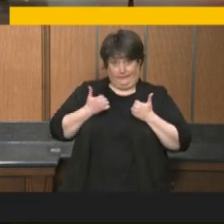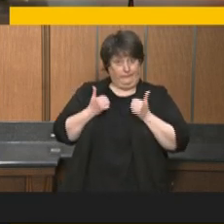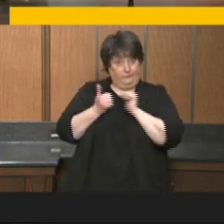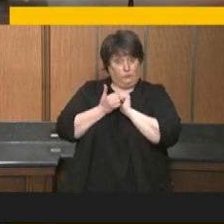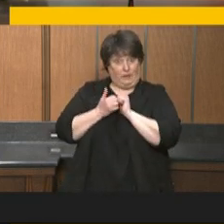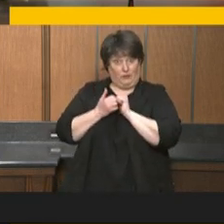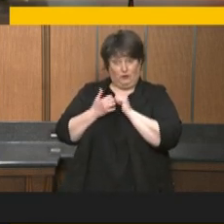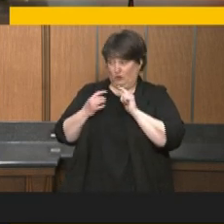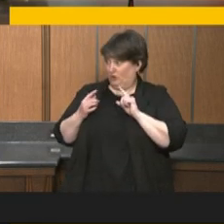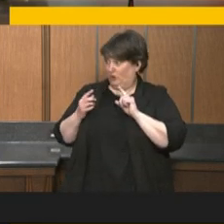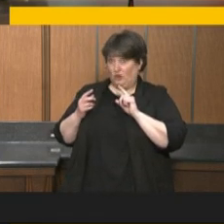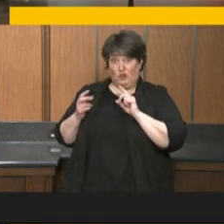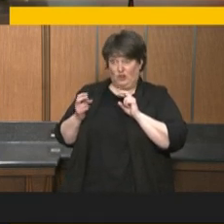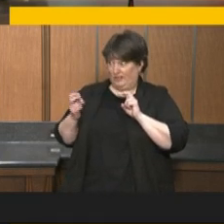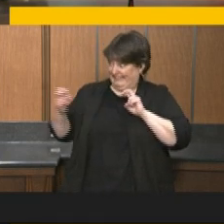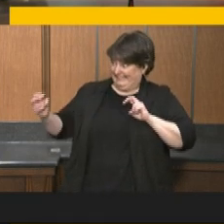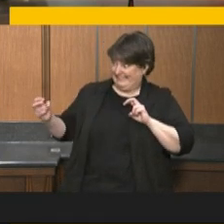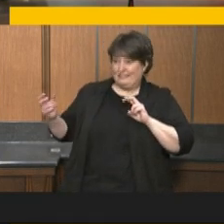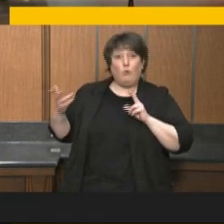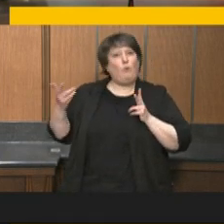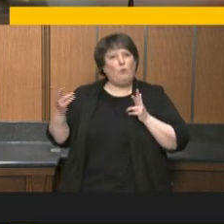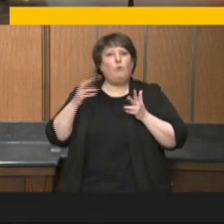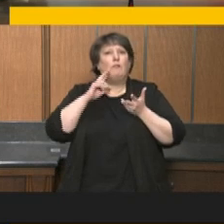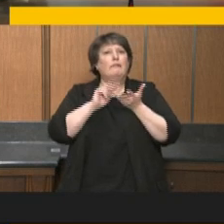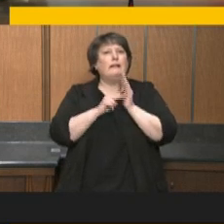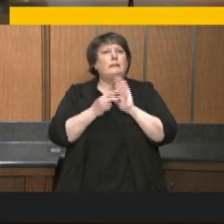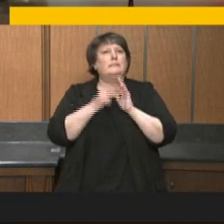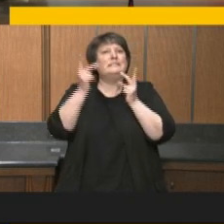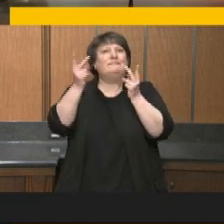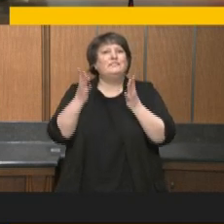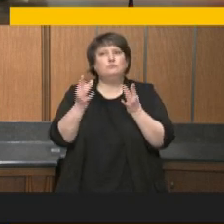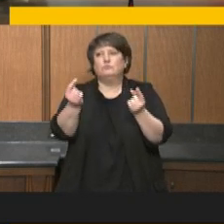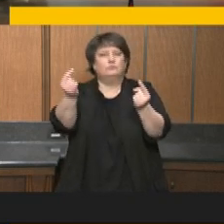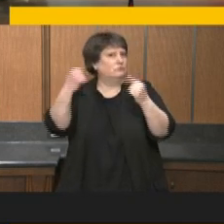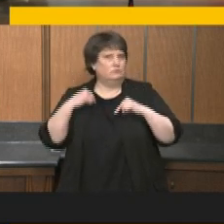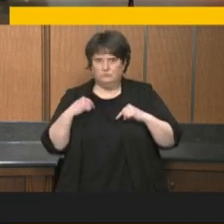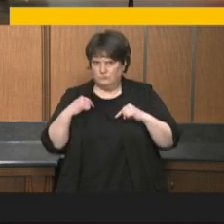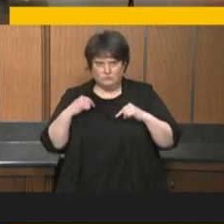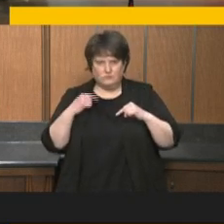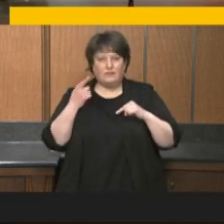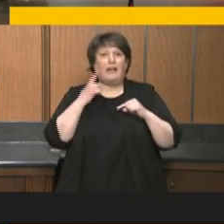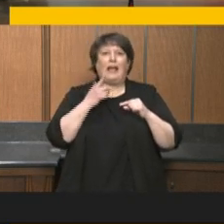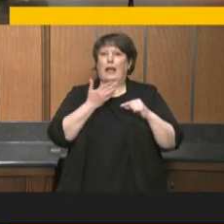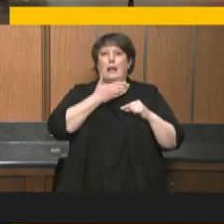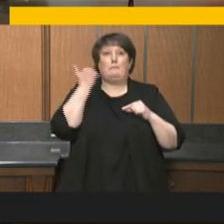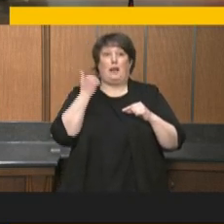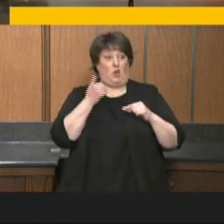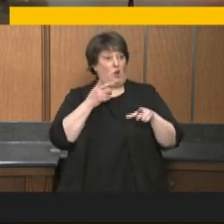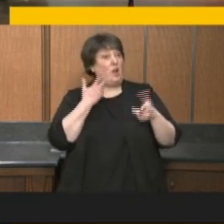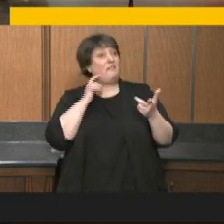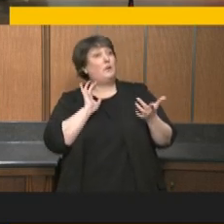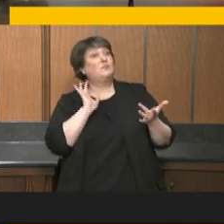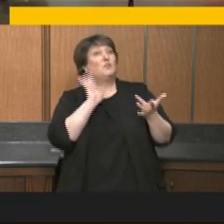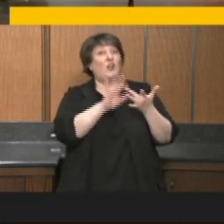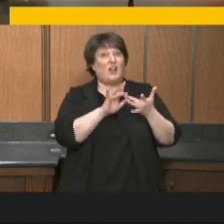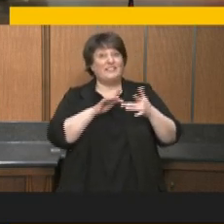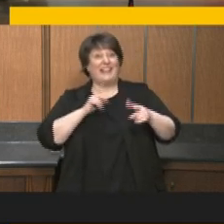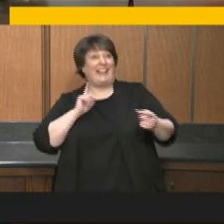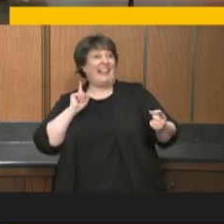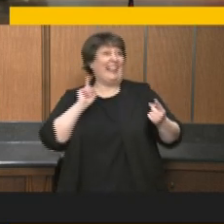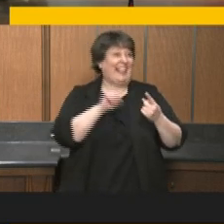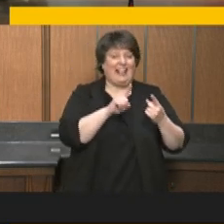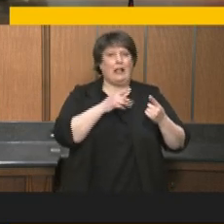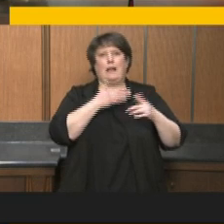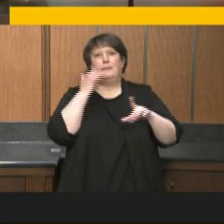or rather not having visitors to your home and using online technology to communicate. And if you are